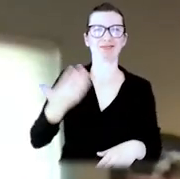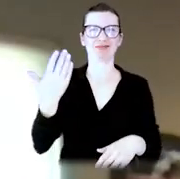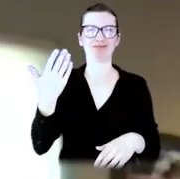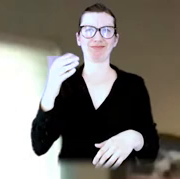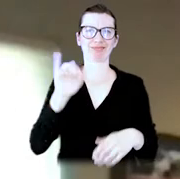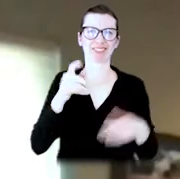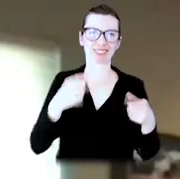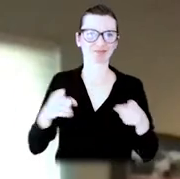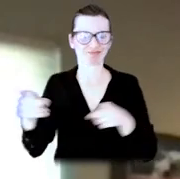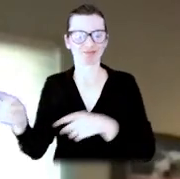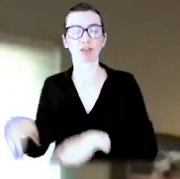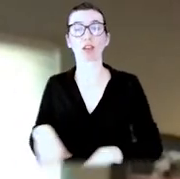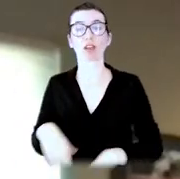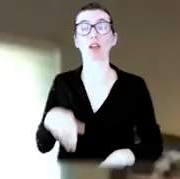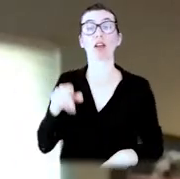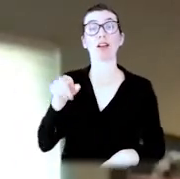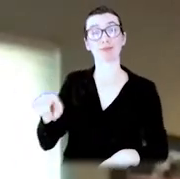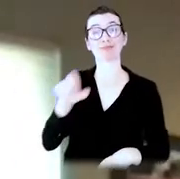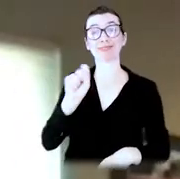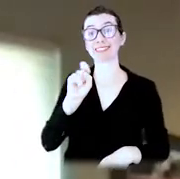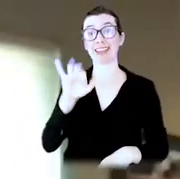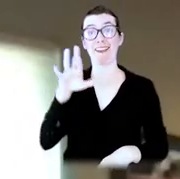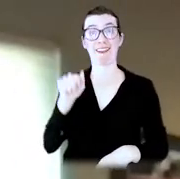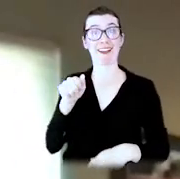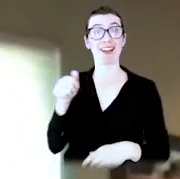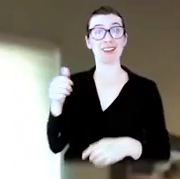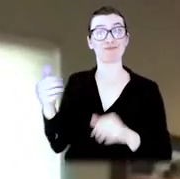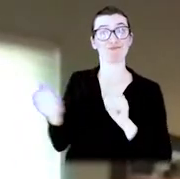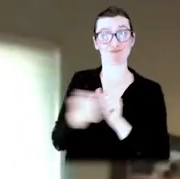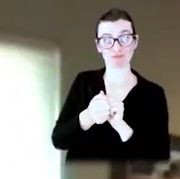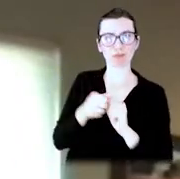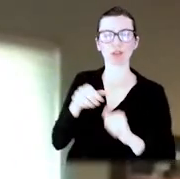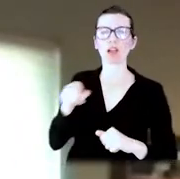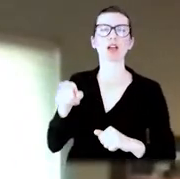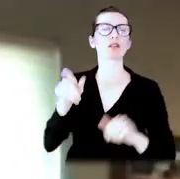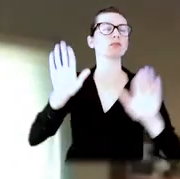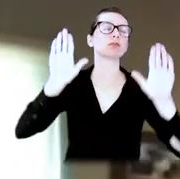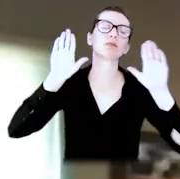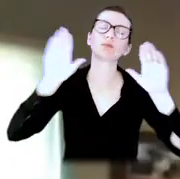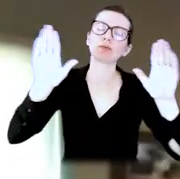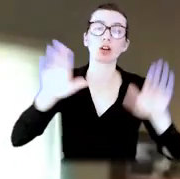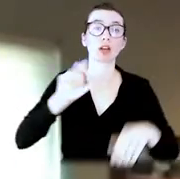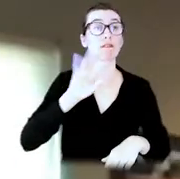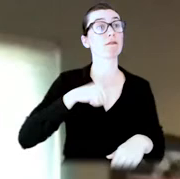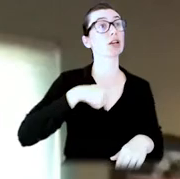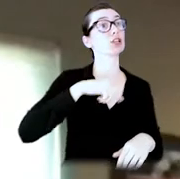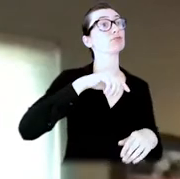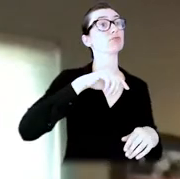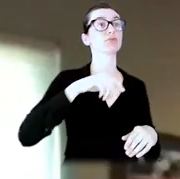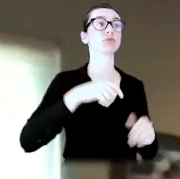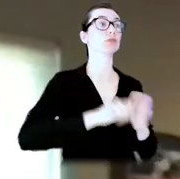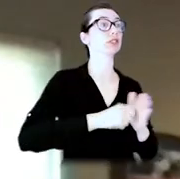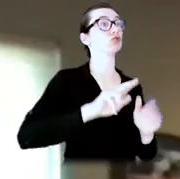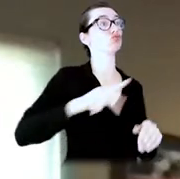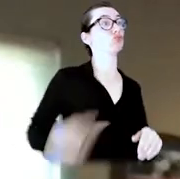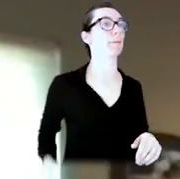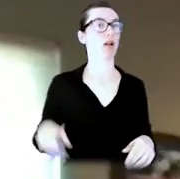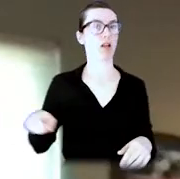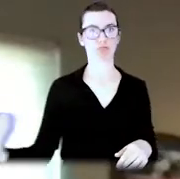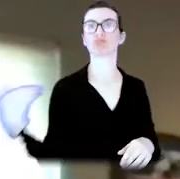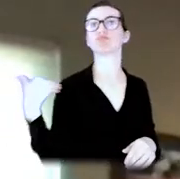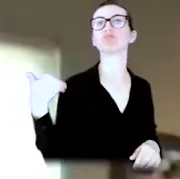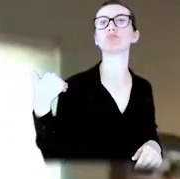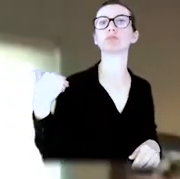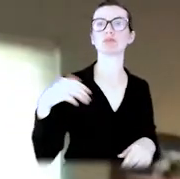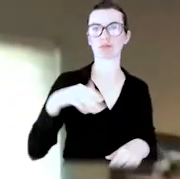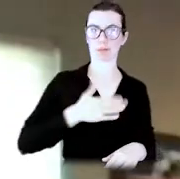So with Sierra, it's wonderful. She alerts me when I drop my keys. And so she, taps